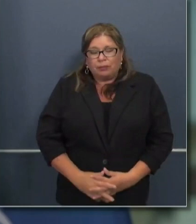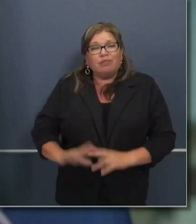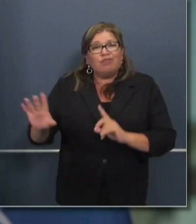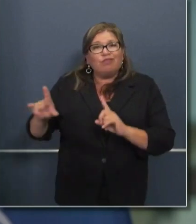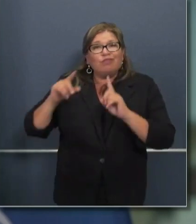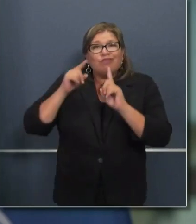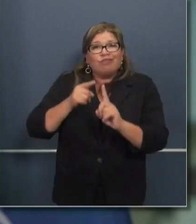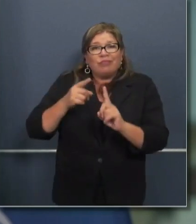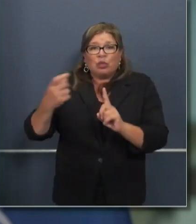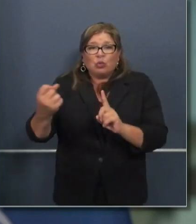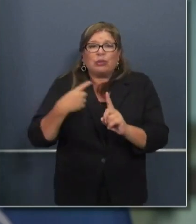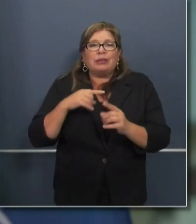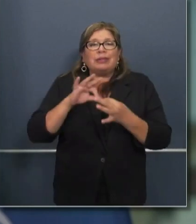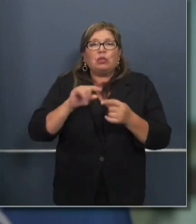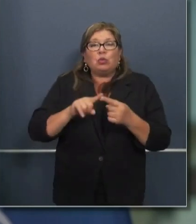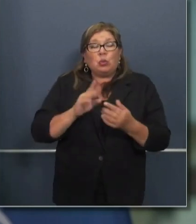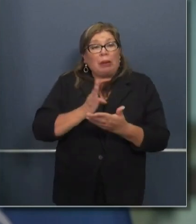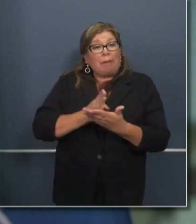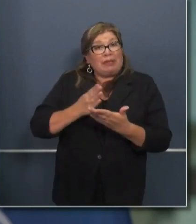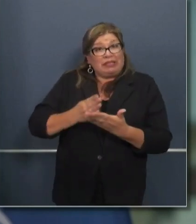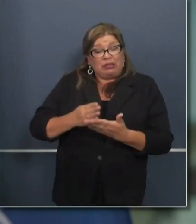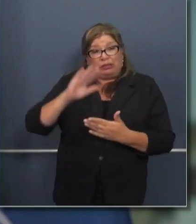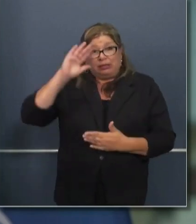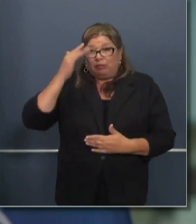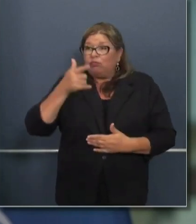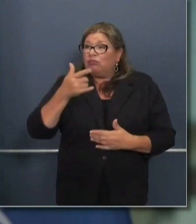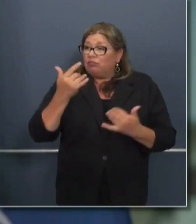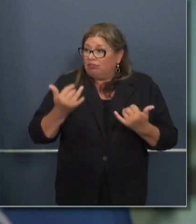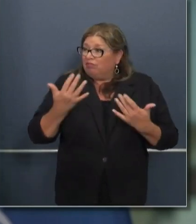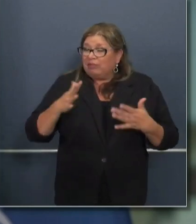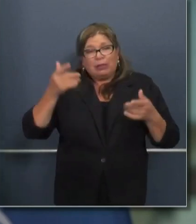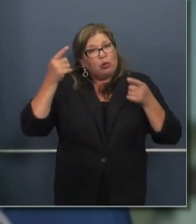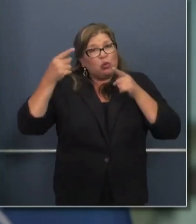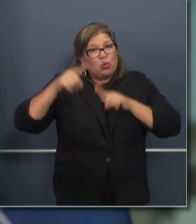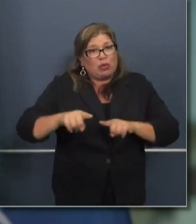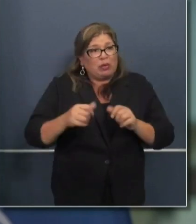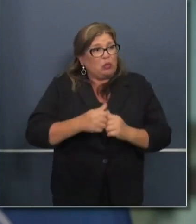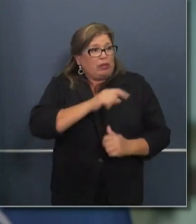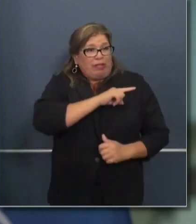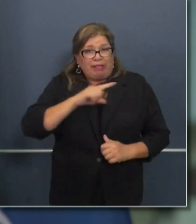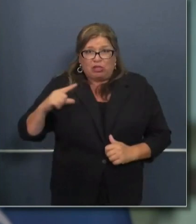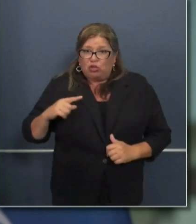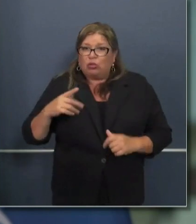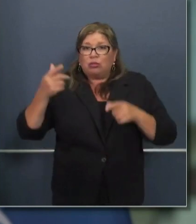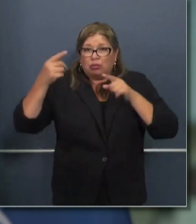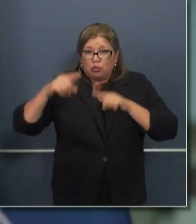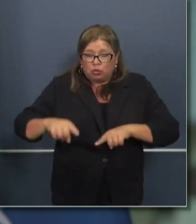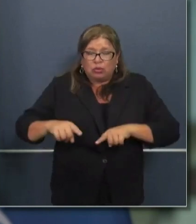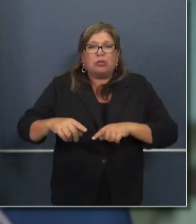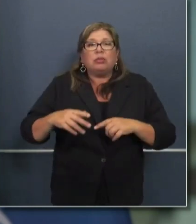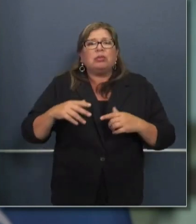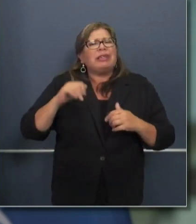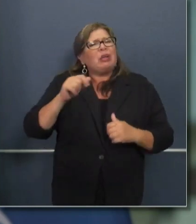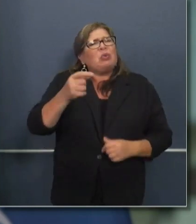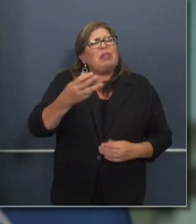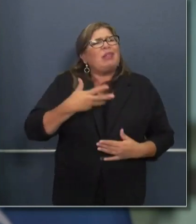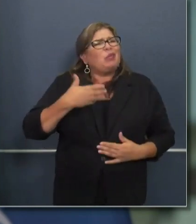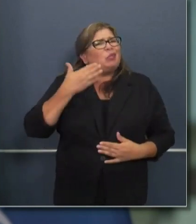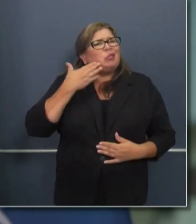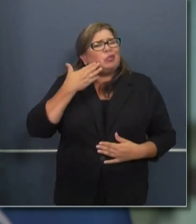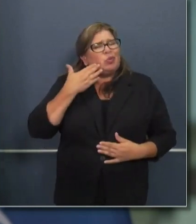more details about what that agreement contained? And specifically, have you guys decided to go with your method of trigger